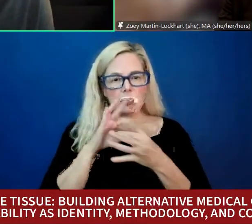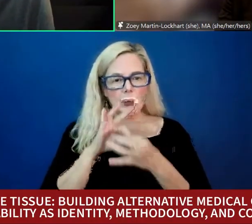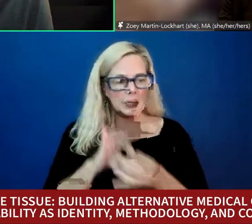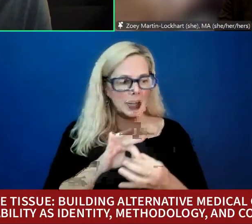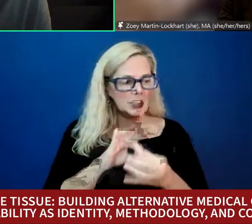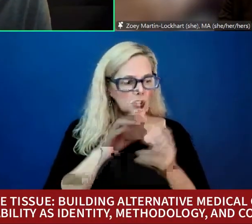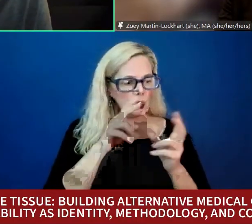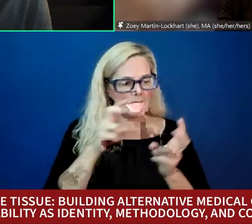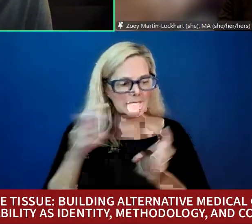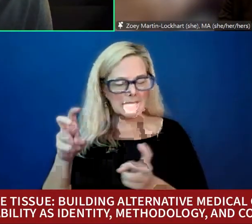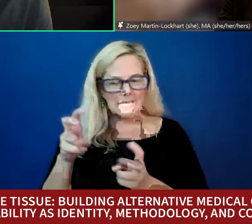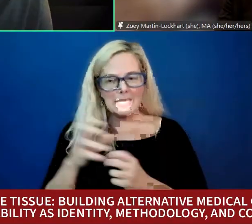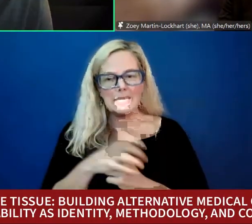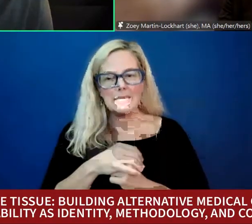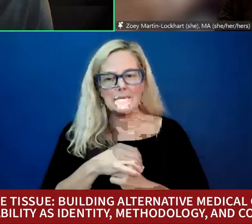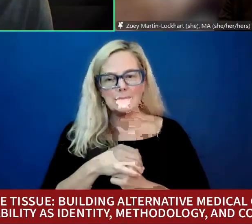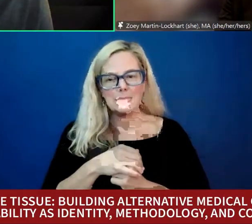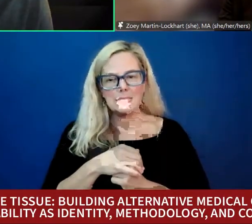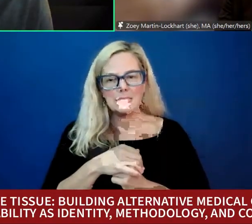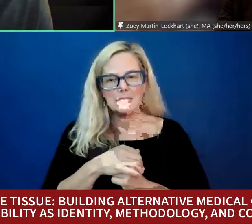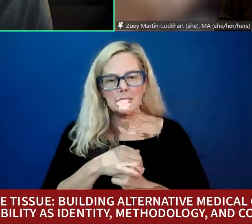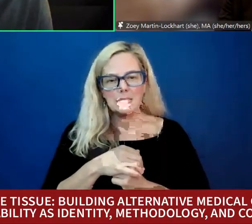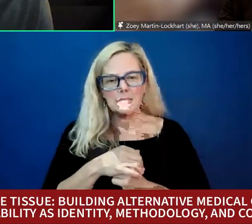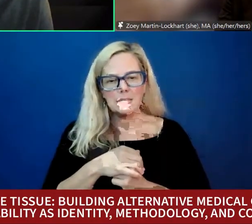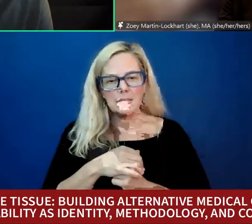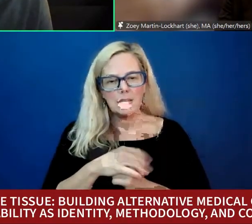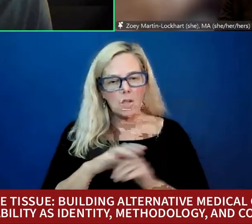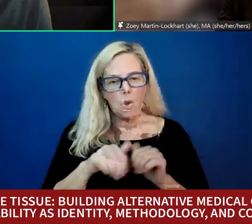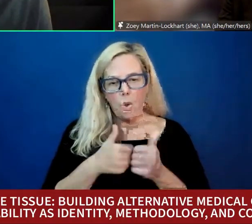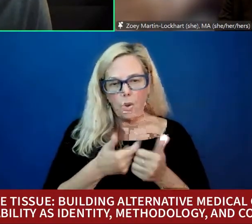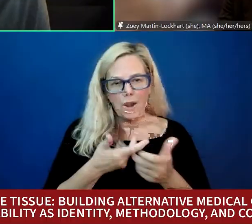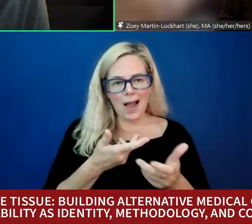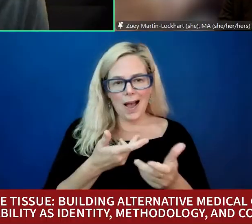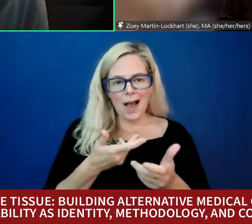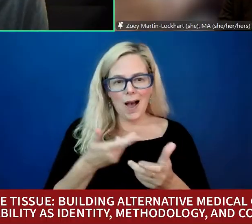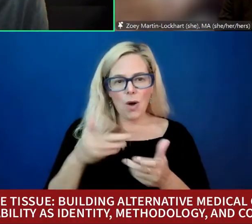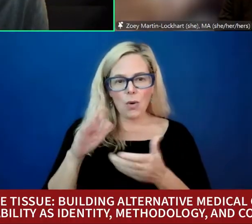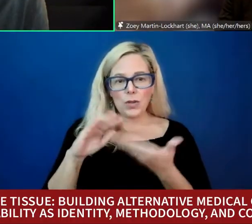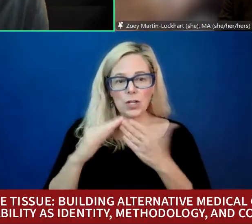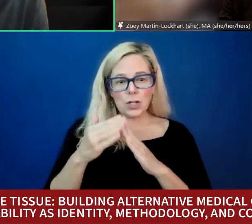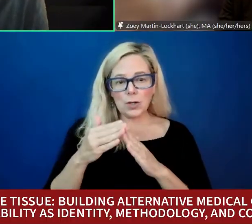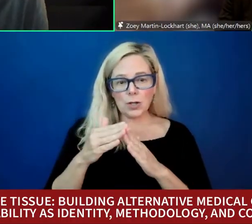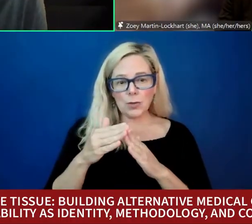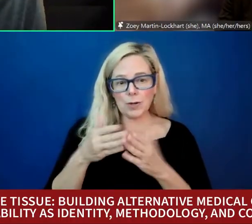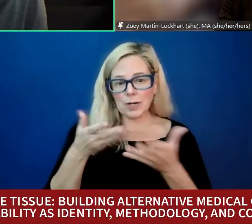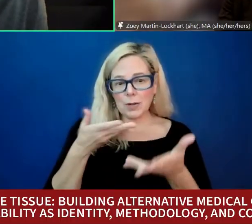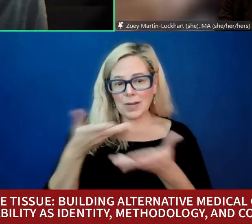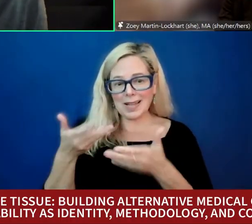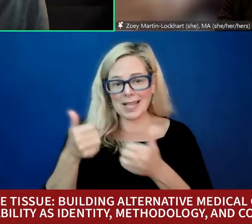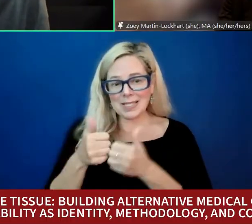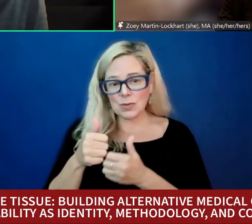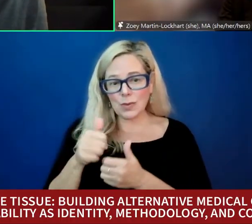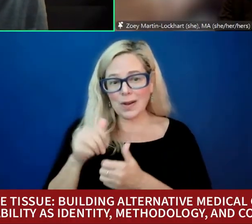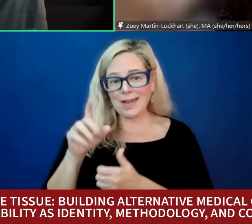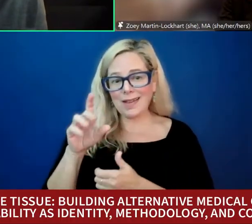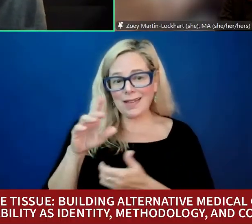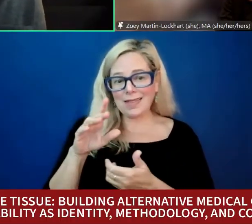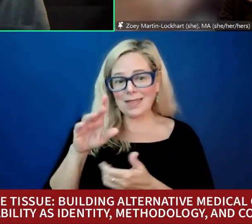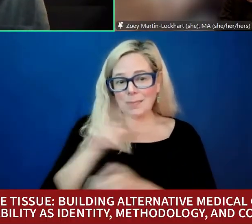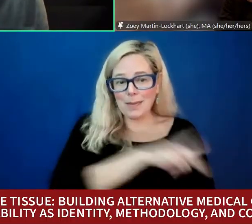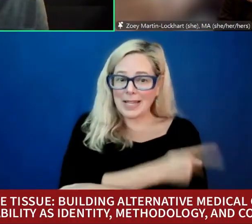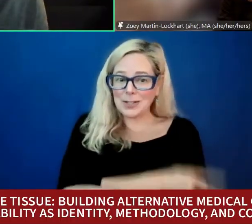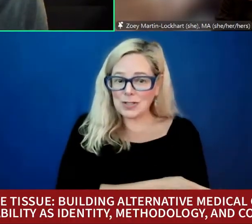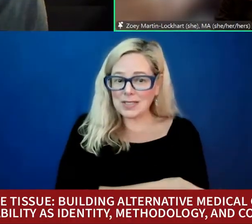community with disabilities relates to each other and to patients. Maybe that's an angle you could take to addressing the